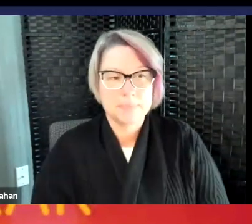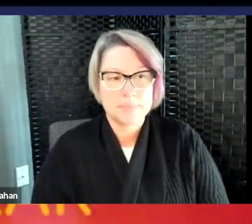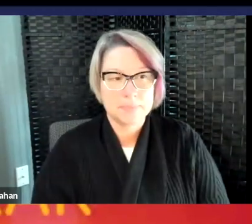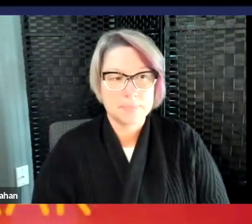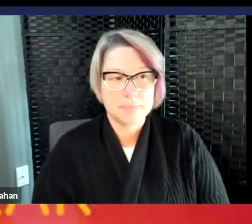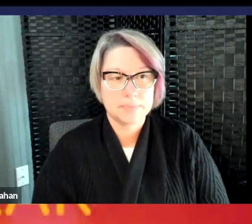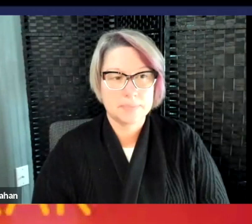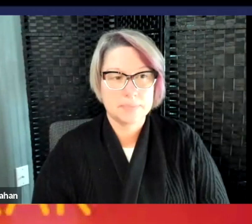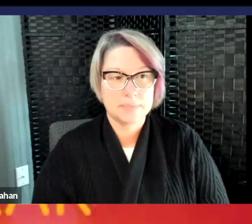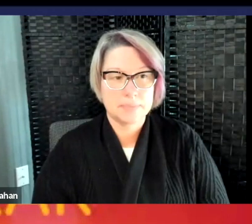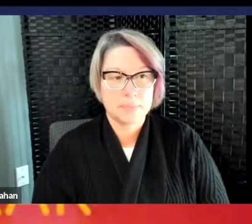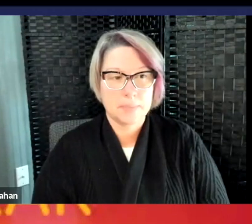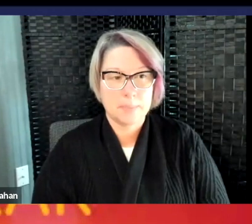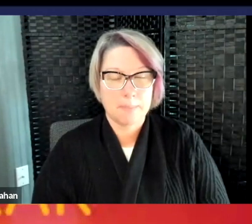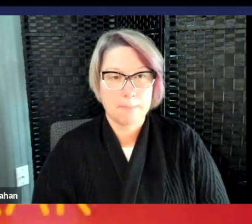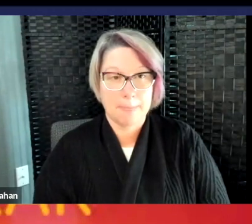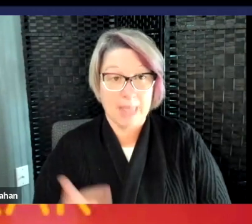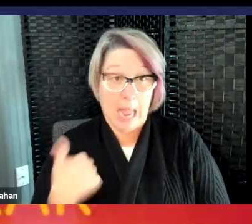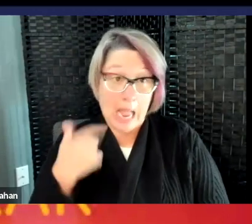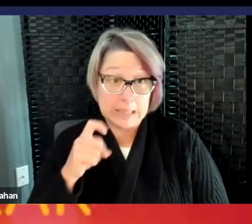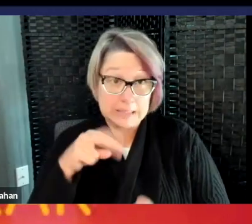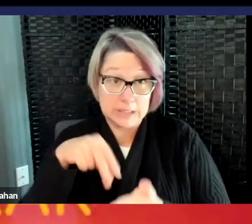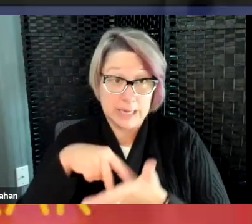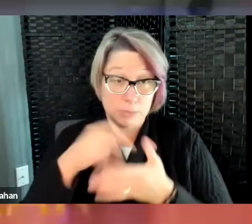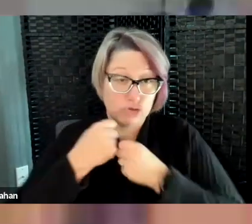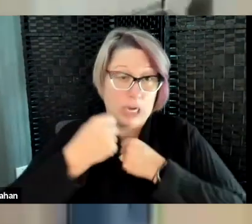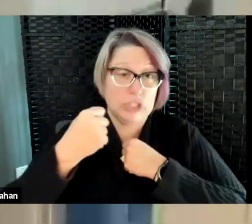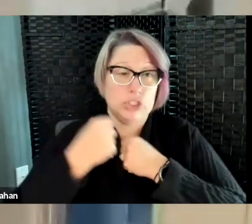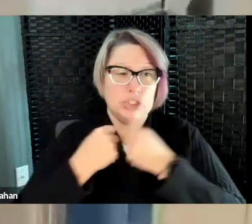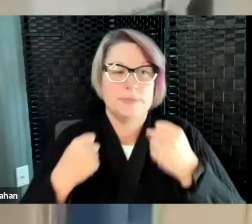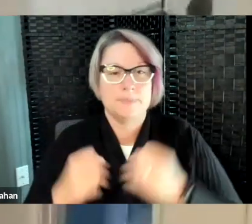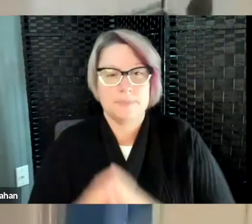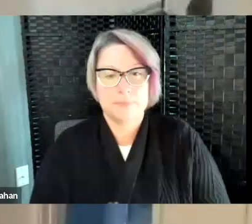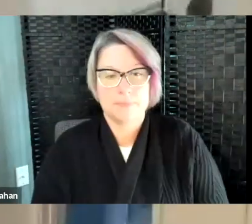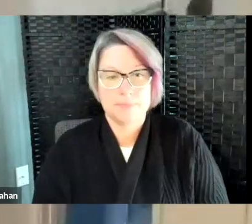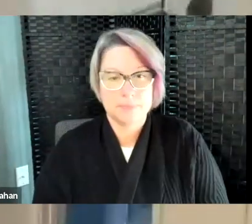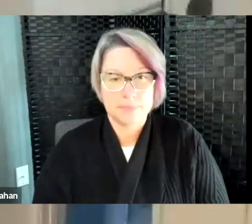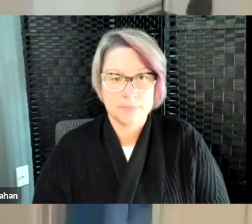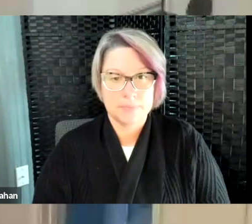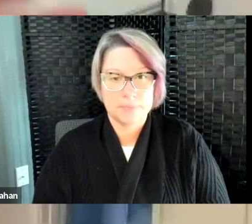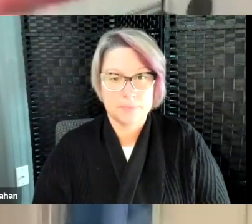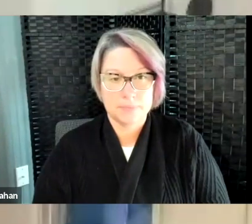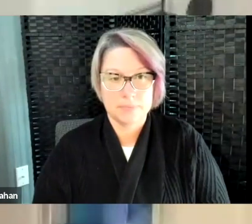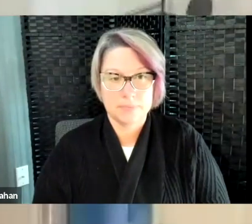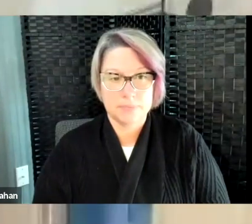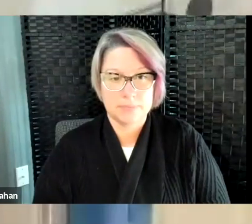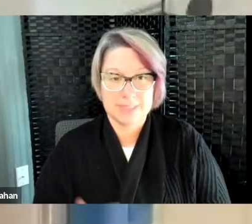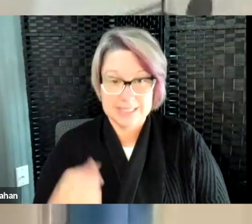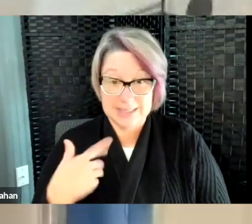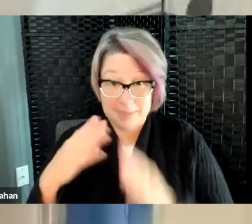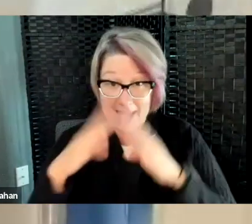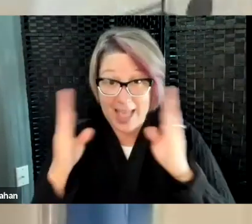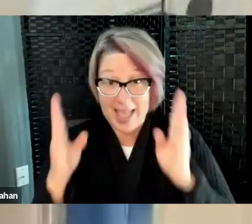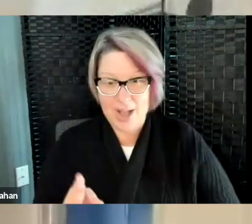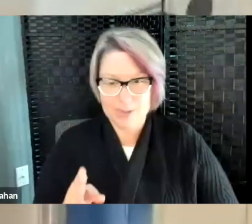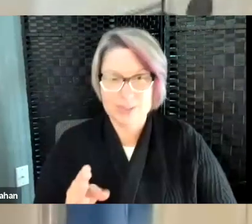need to stand up and stretch. Let's see here. There we go. Okay. So yeah, welcome. This is my house. Can you guys? Yeah, you guys can